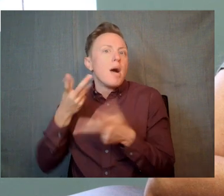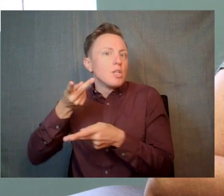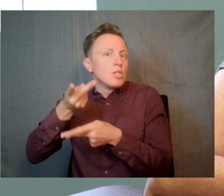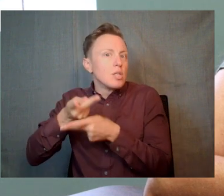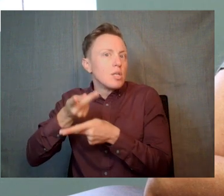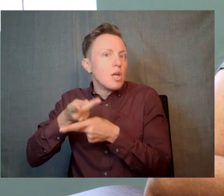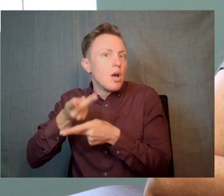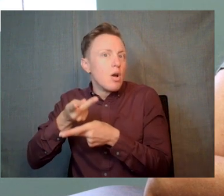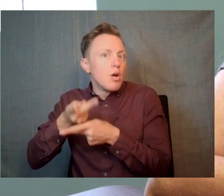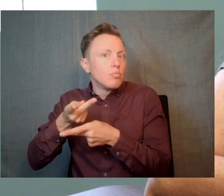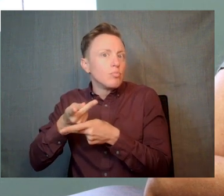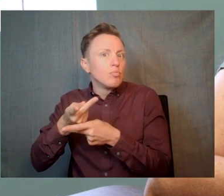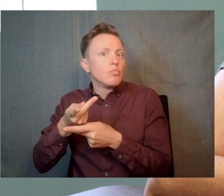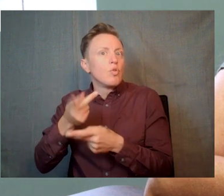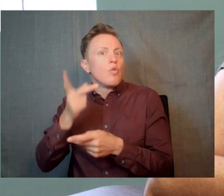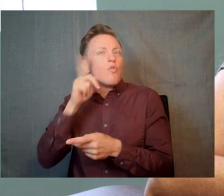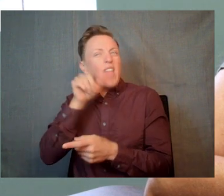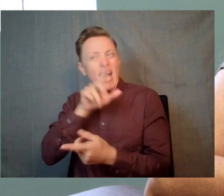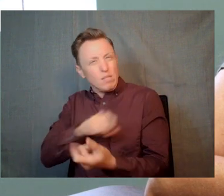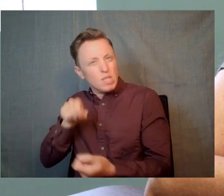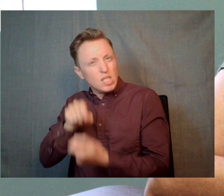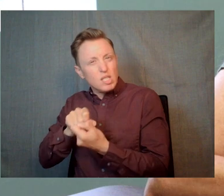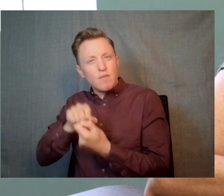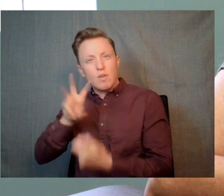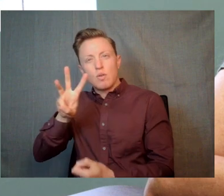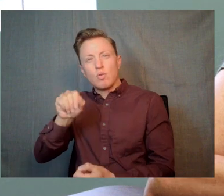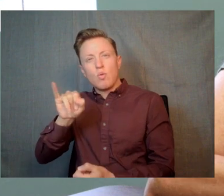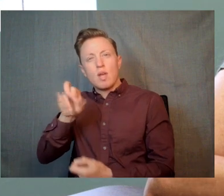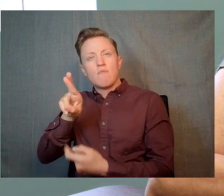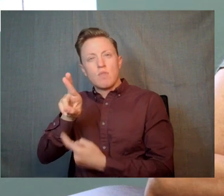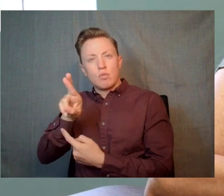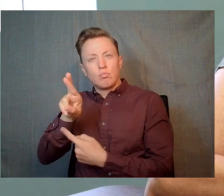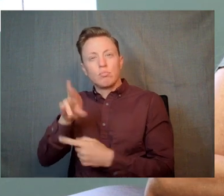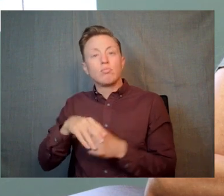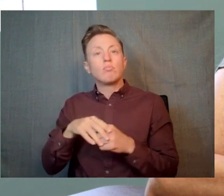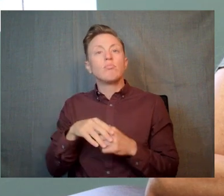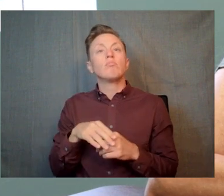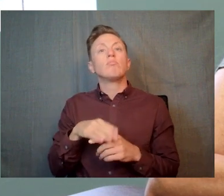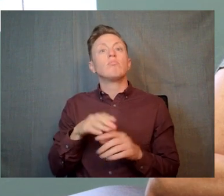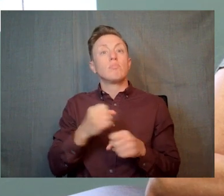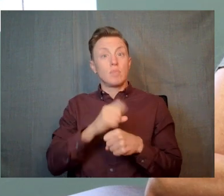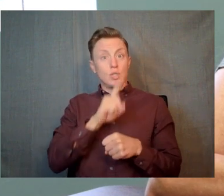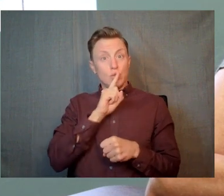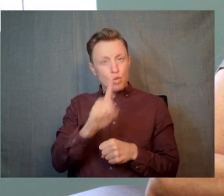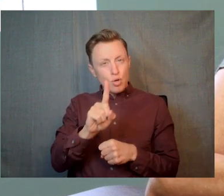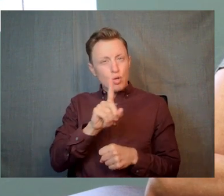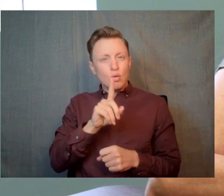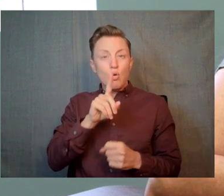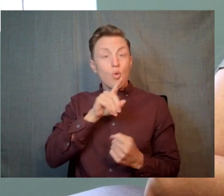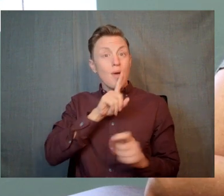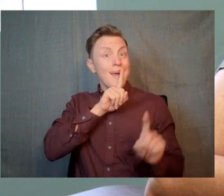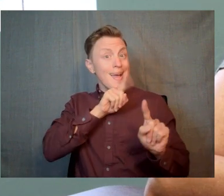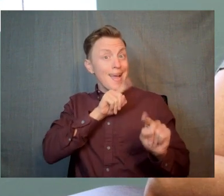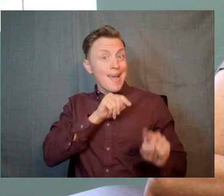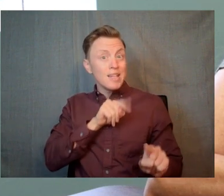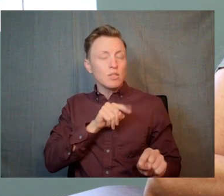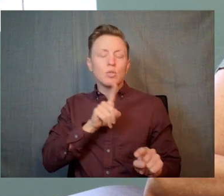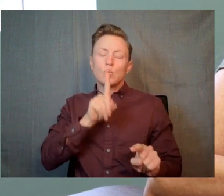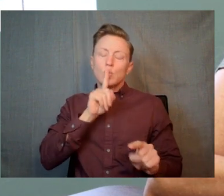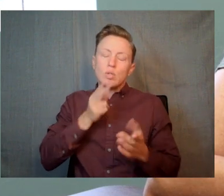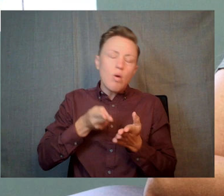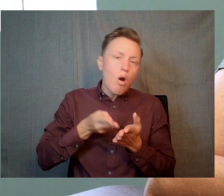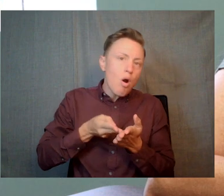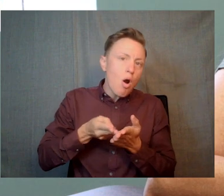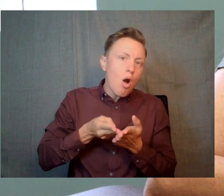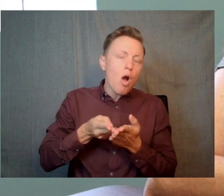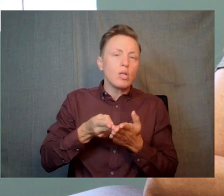of care for which you qualify. Please make sure you are completely honest